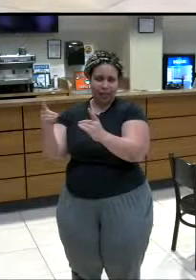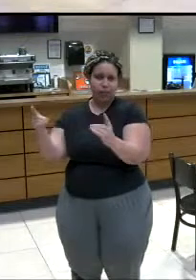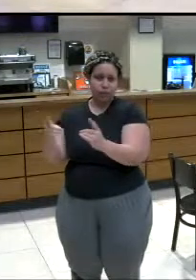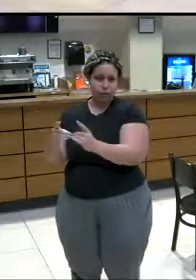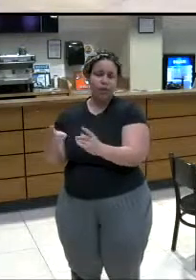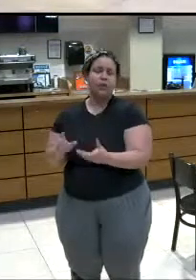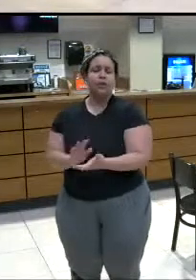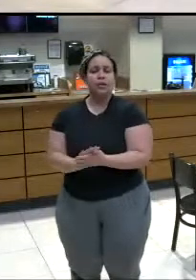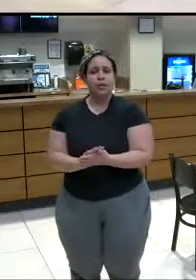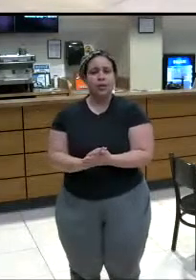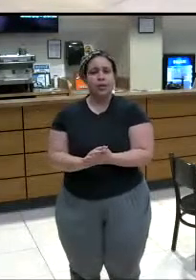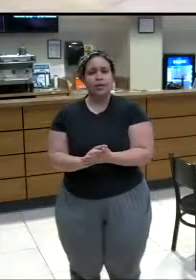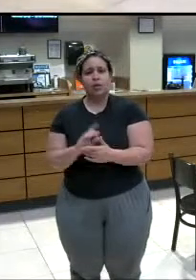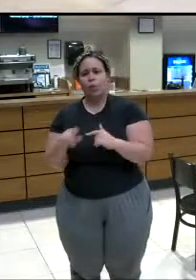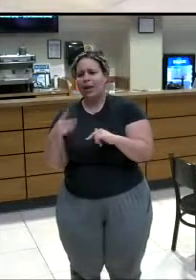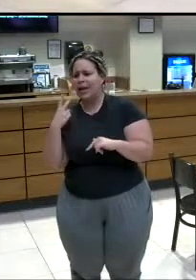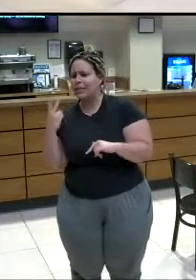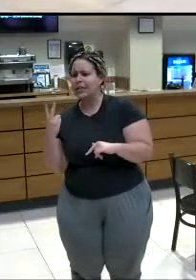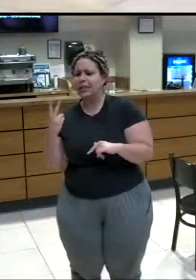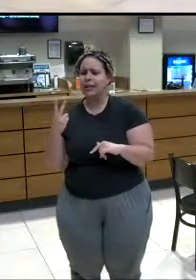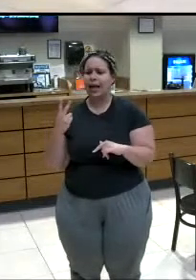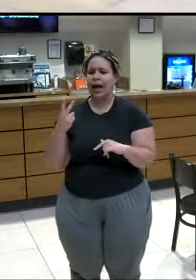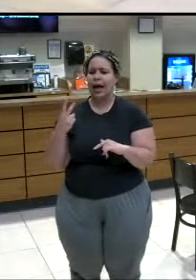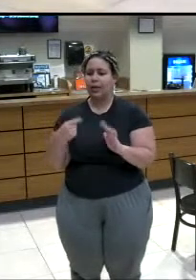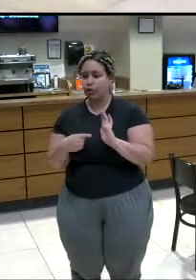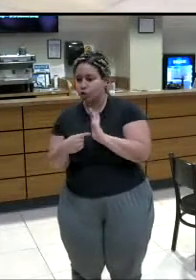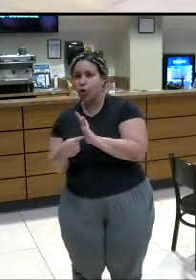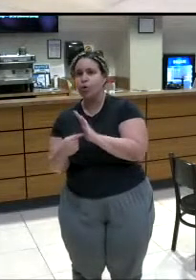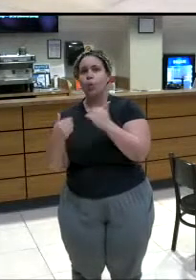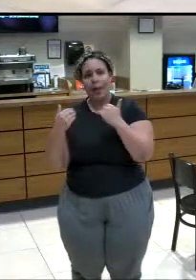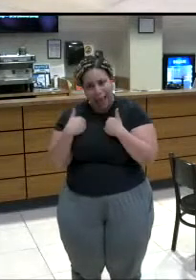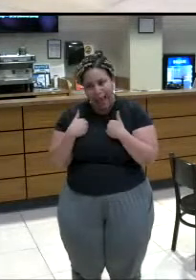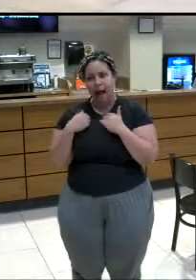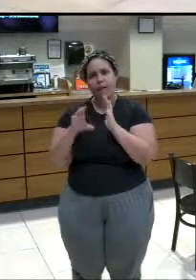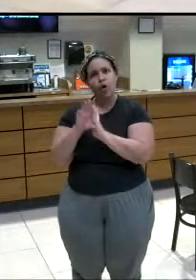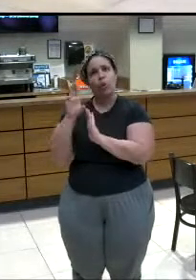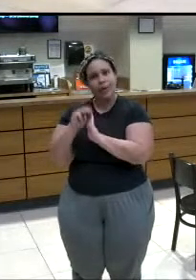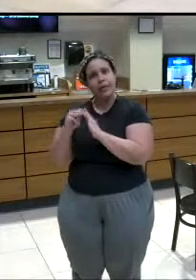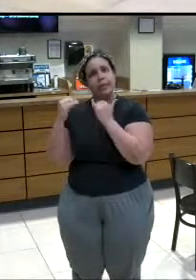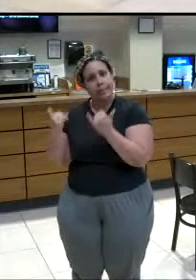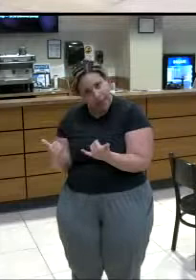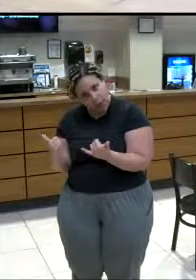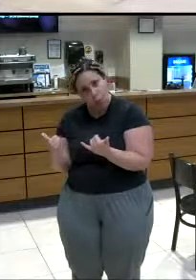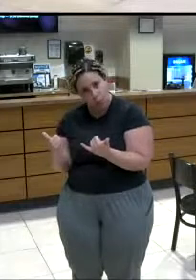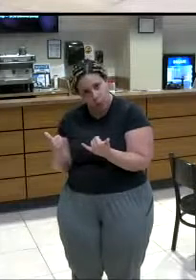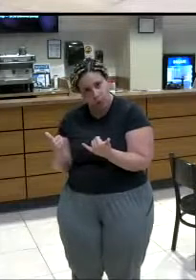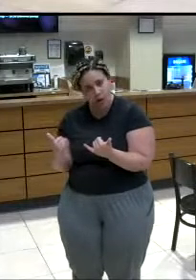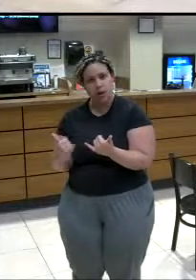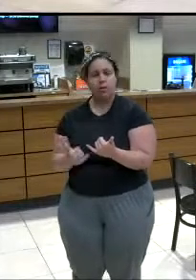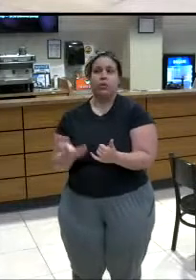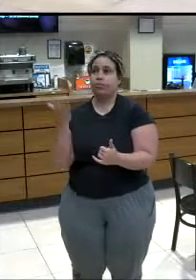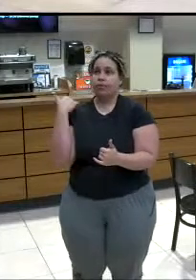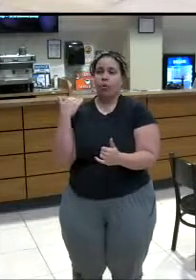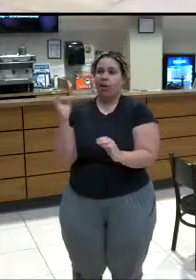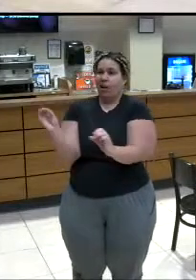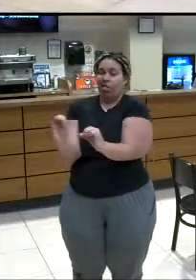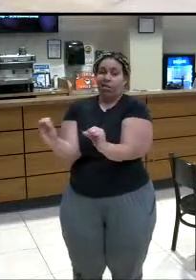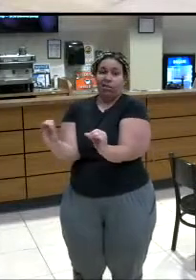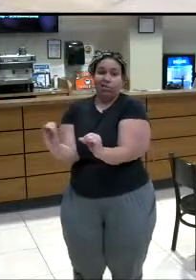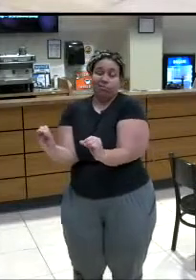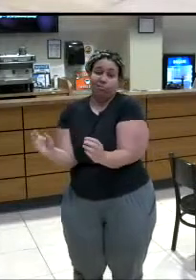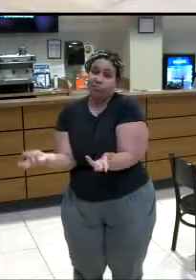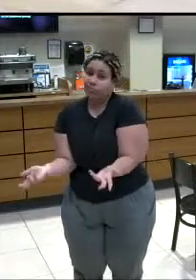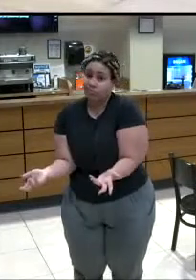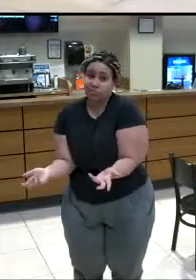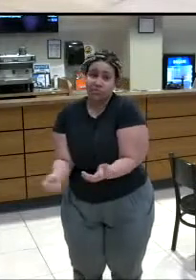I see that, just saying we have a curriculum because we haven't for a while. We did not have. But I'm sorry, I don't. No,